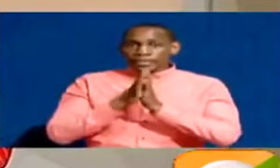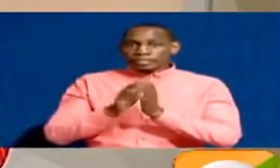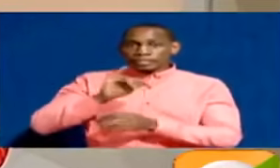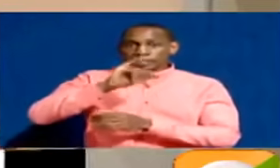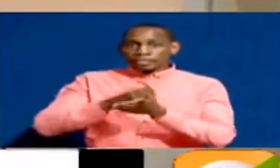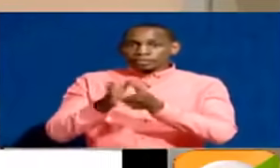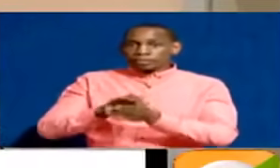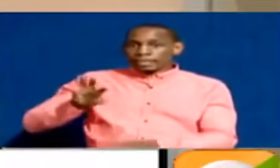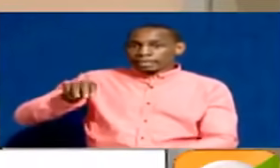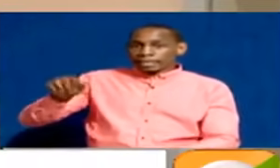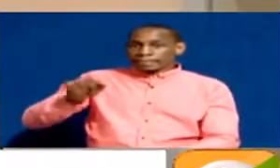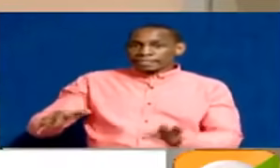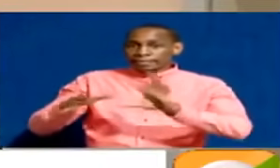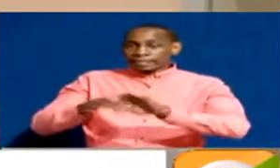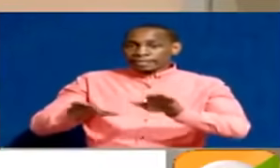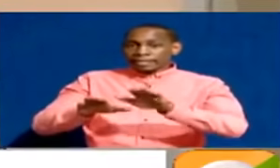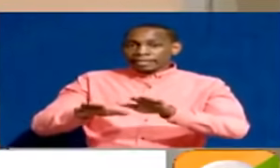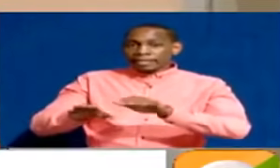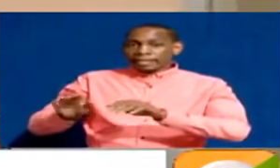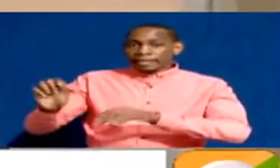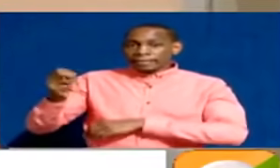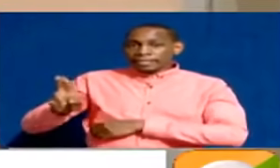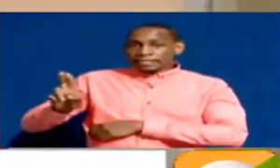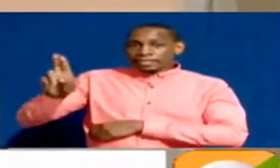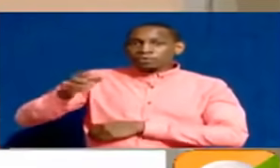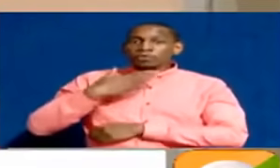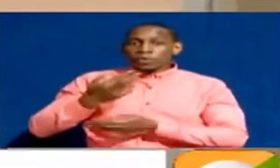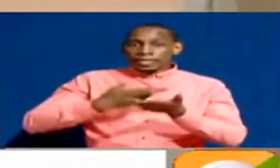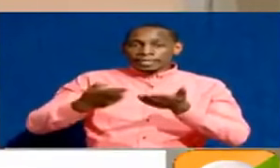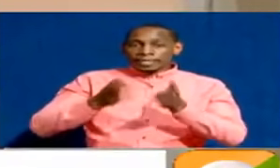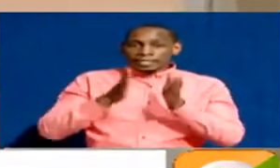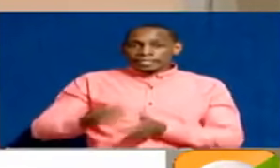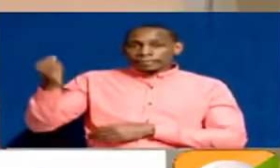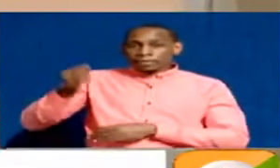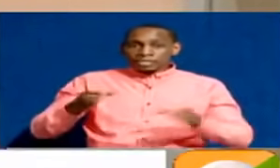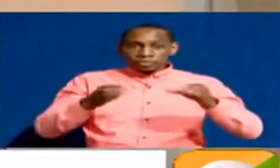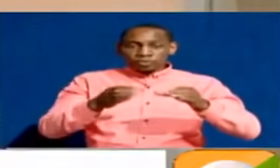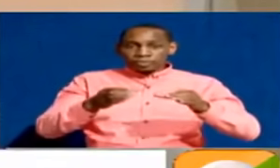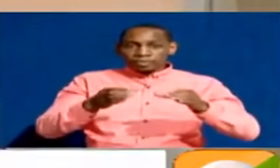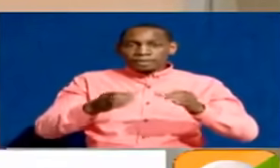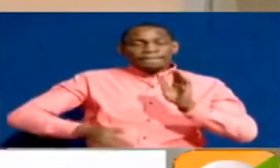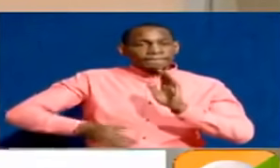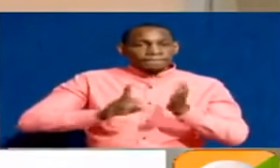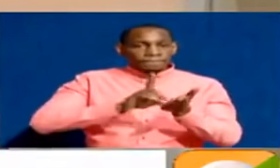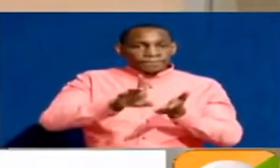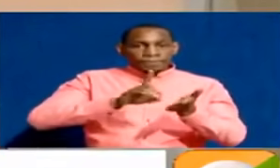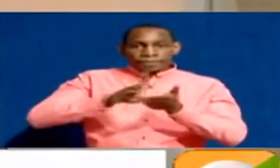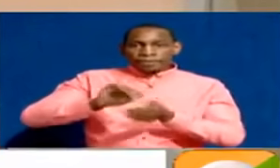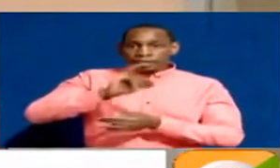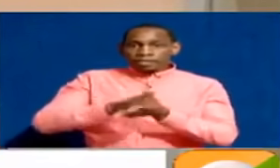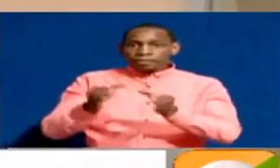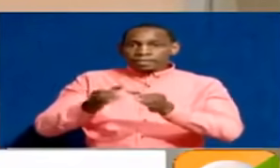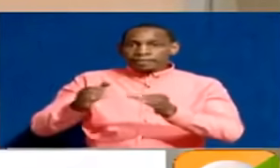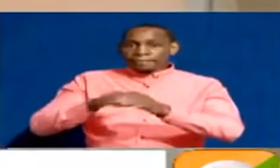Jubilee lawmakers allied to President Uhuru Kenyatta now want the Registrar of Political Parties to expunge from the Jubilee